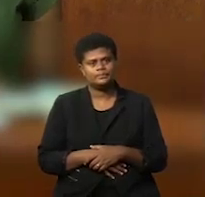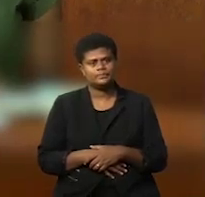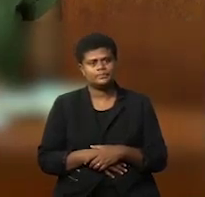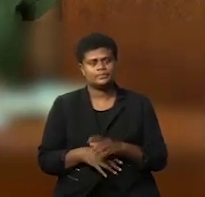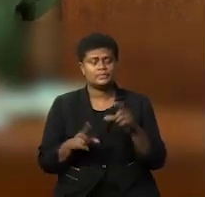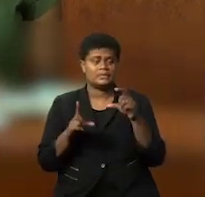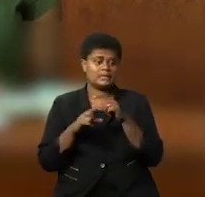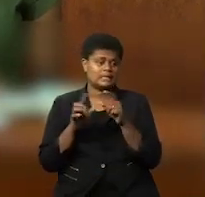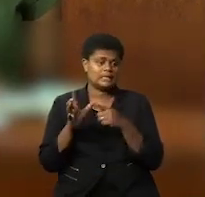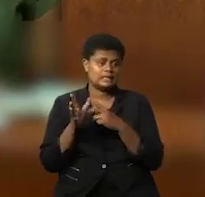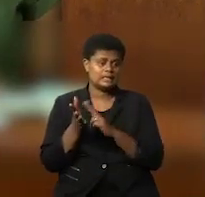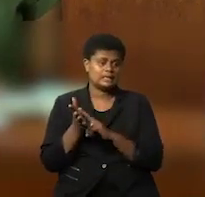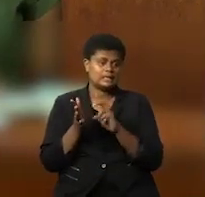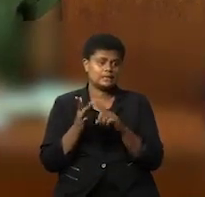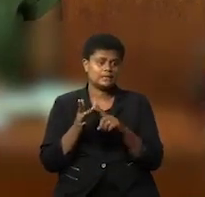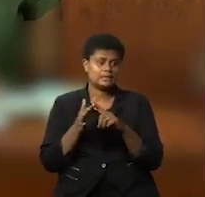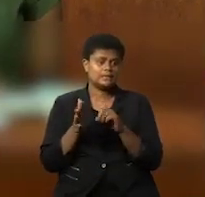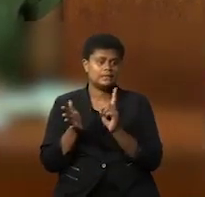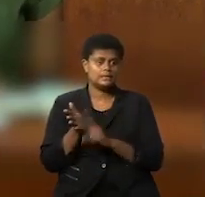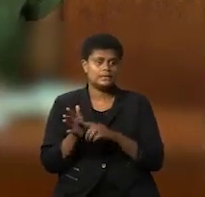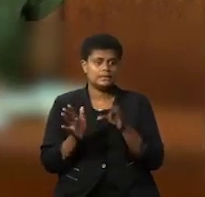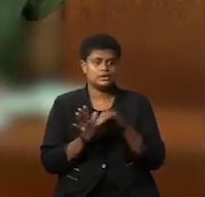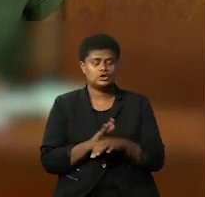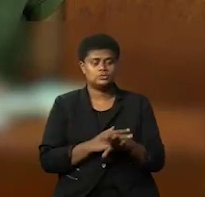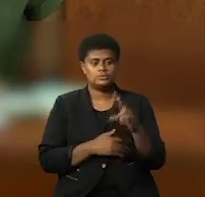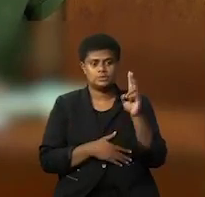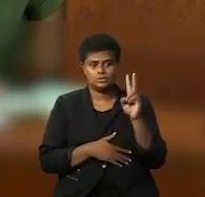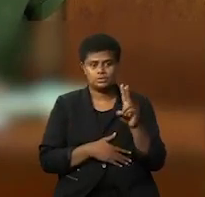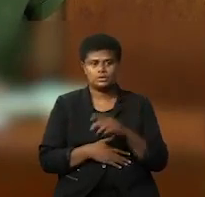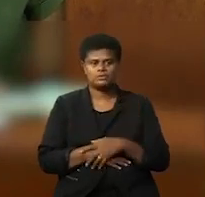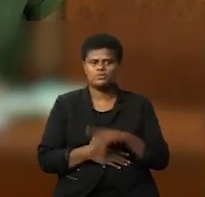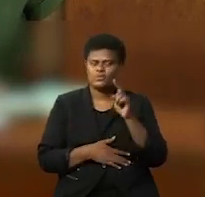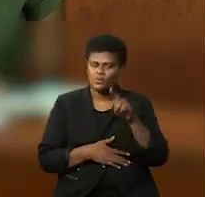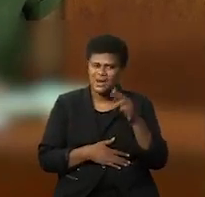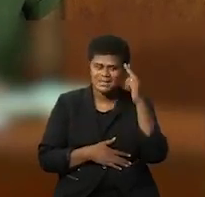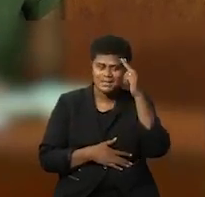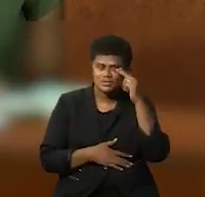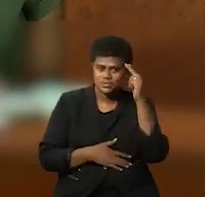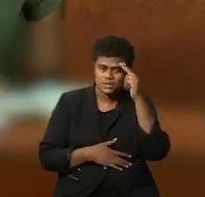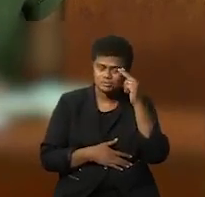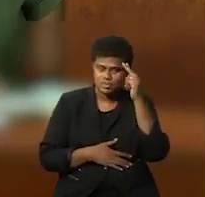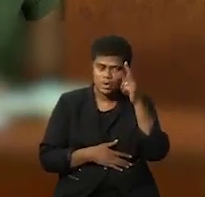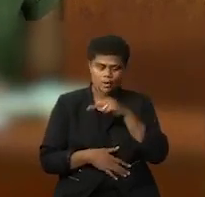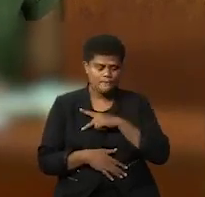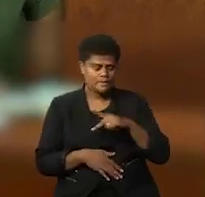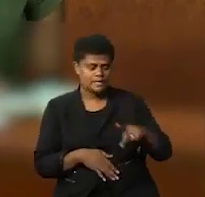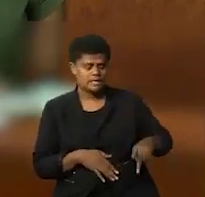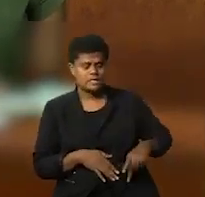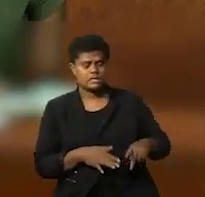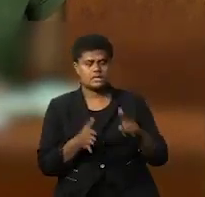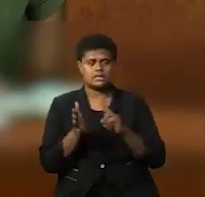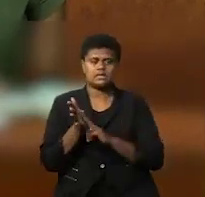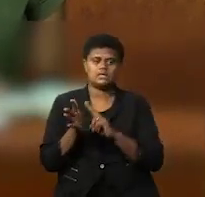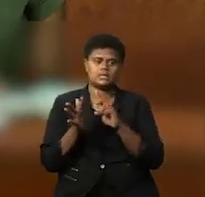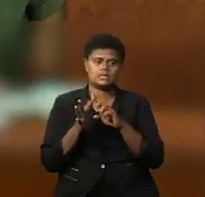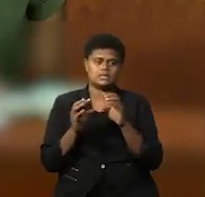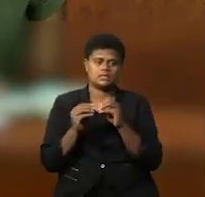the Daniel chapter 2, it's the dream of Nebuchadnezzar. And